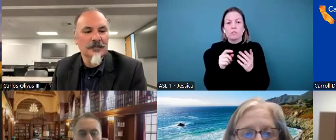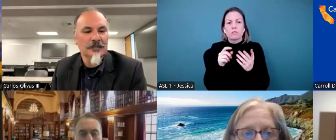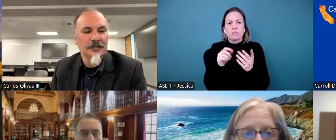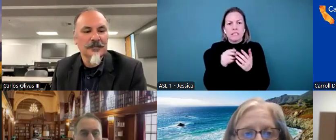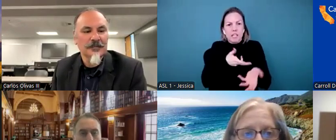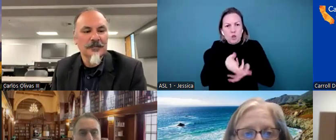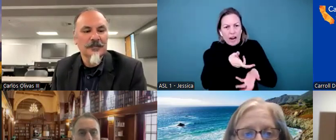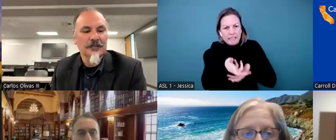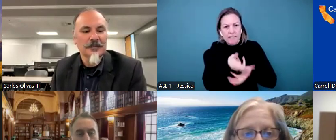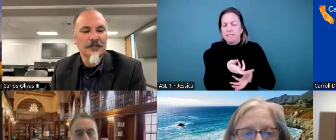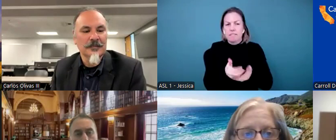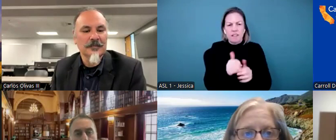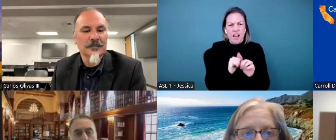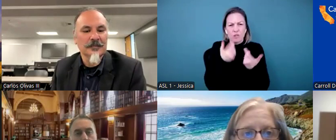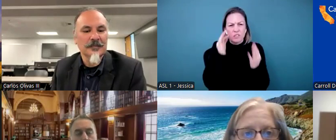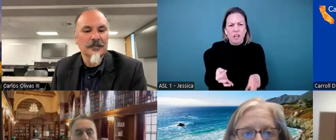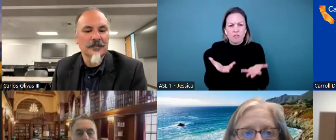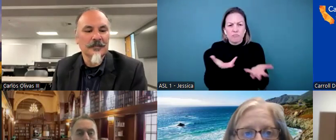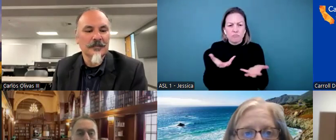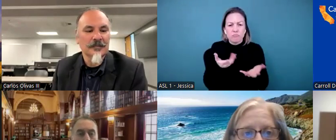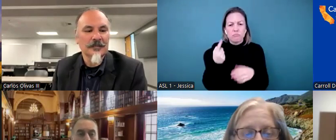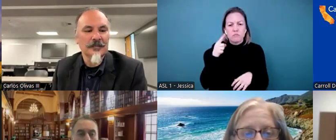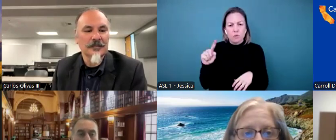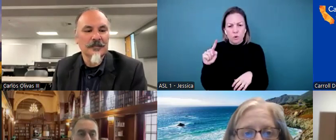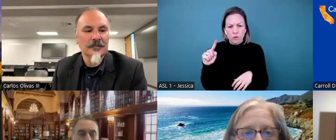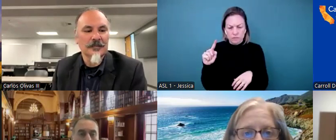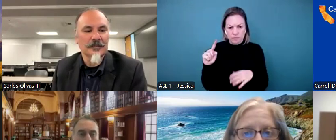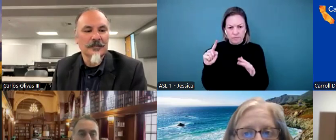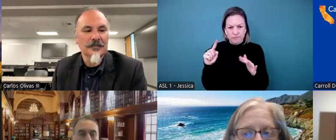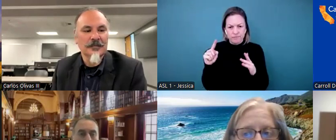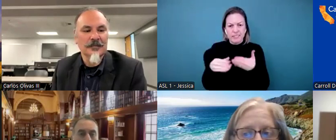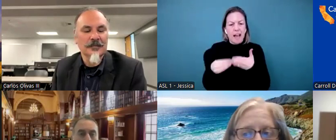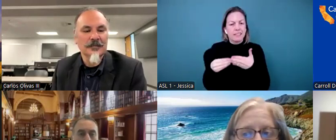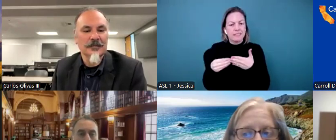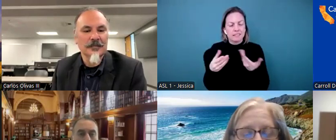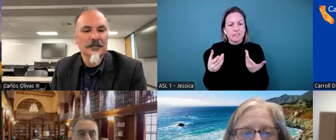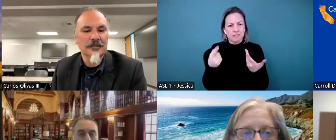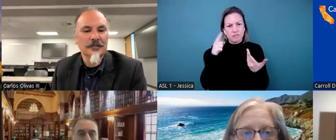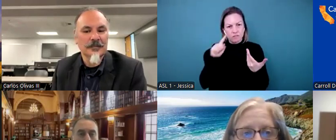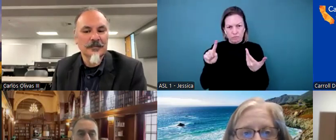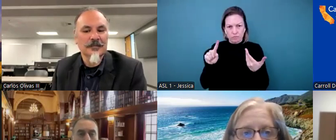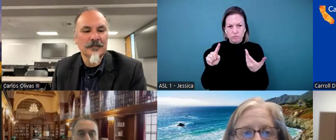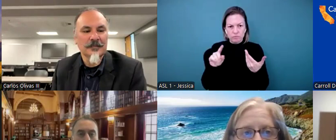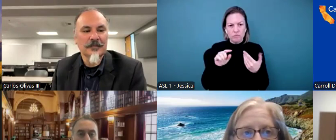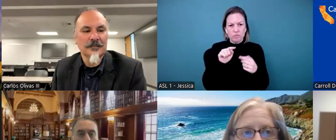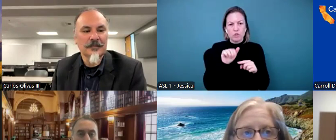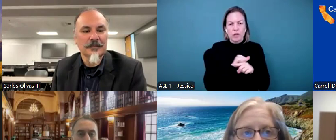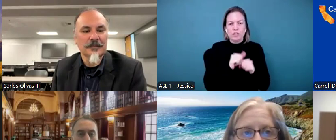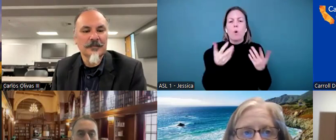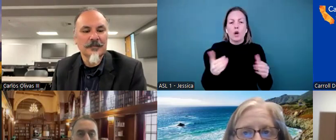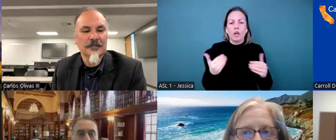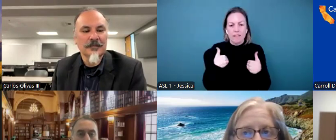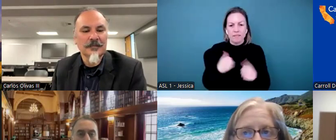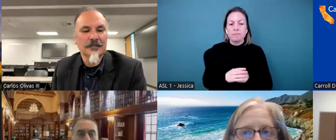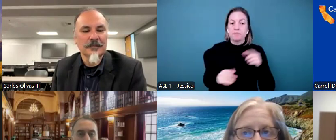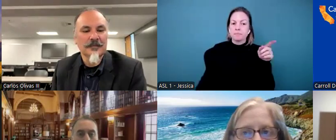team, or has that been decided for the guidance on the existing trainings? Yeah, that's